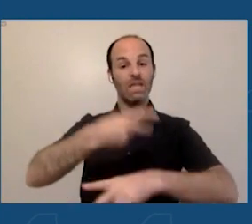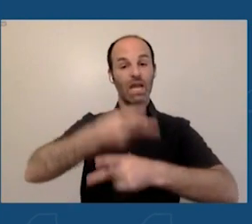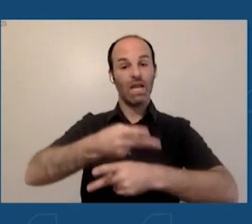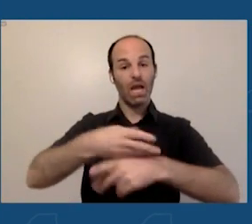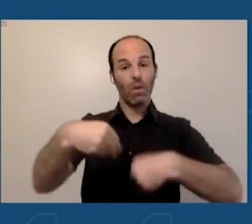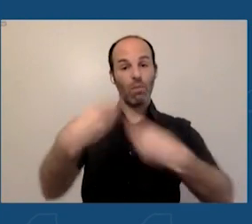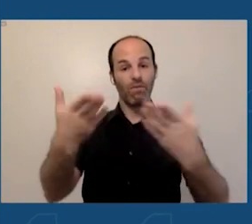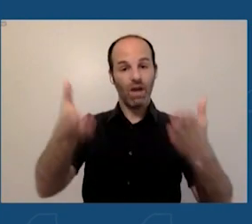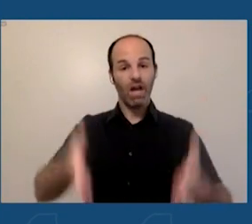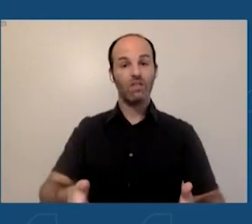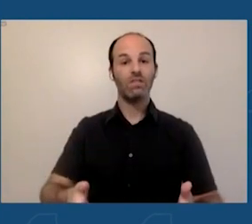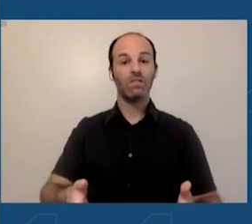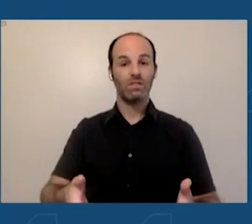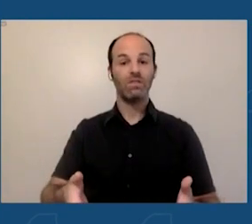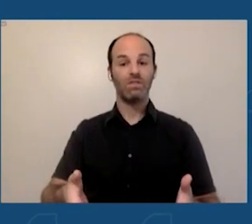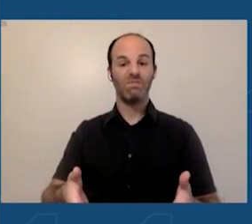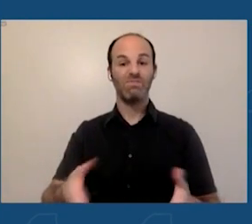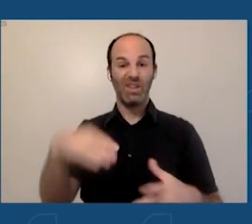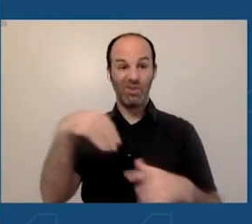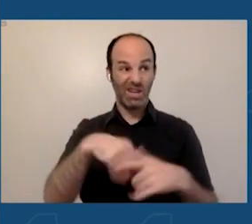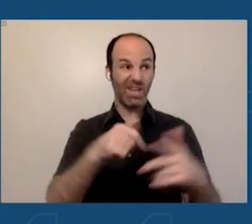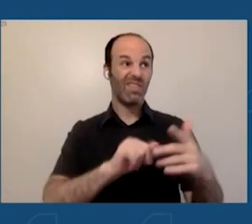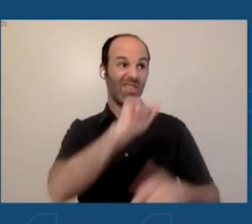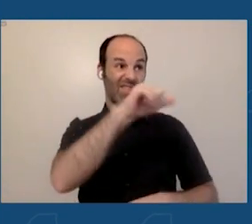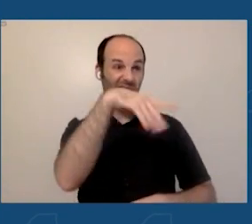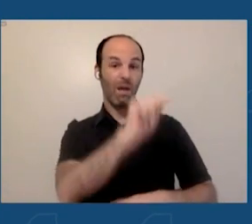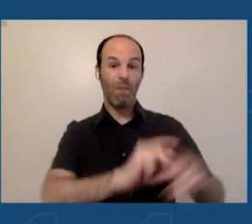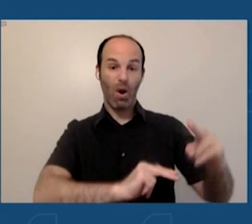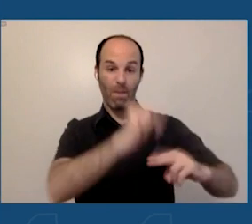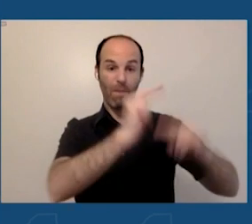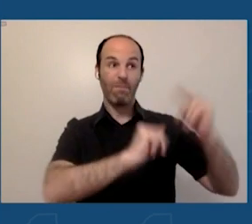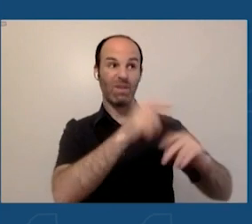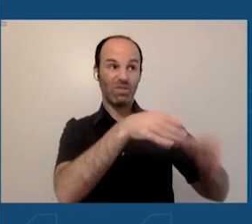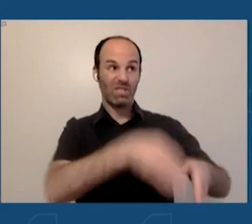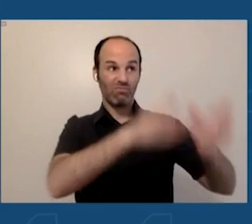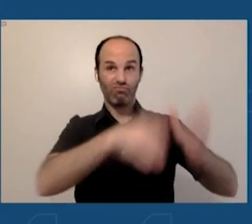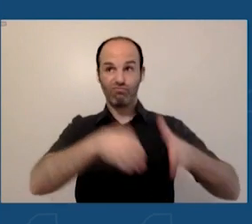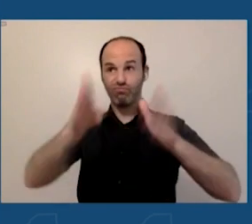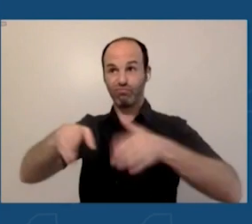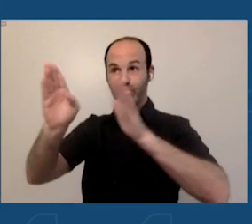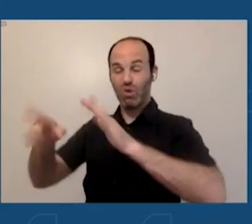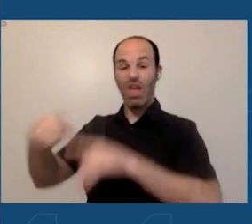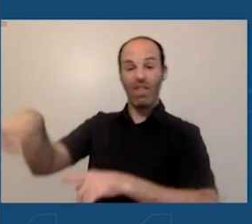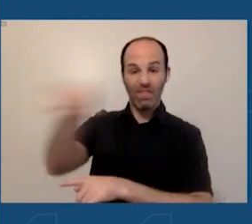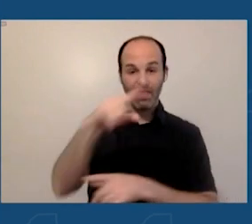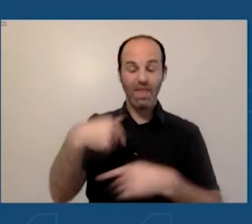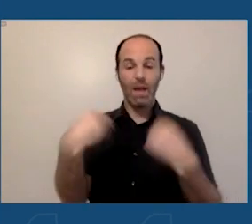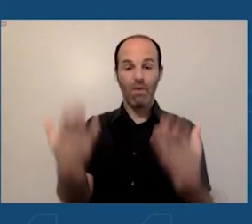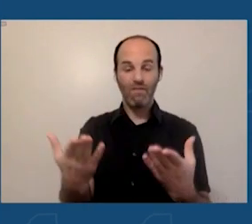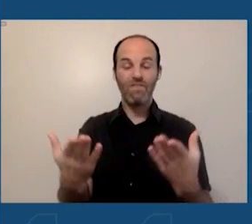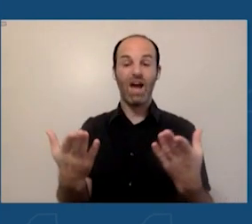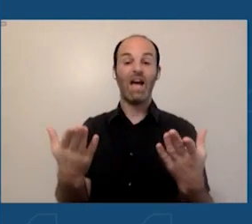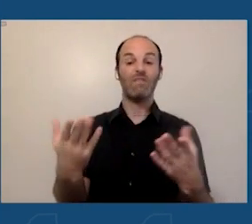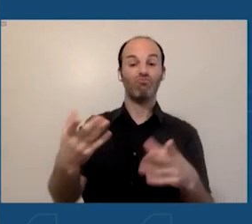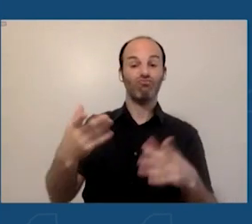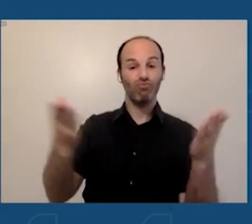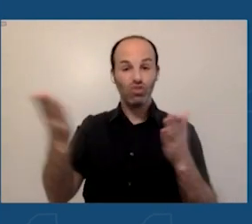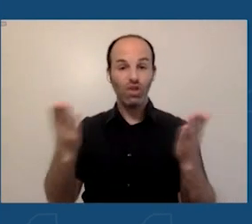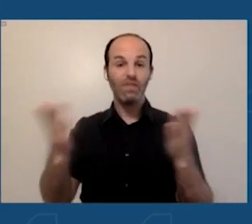are in these apartment buildings, and they provide daycare services for 4 or 5 kids at a